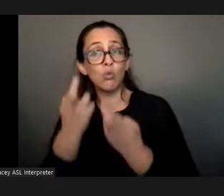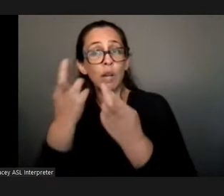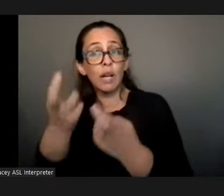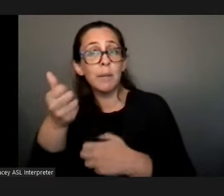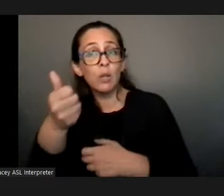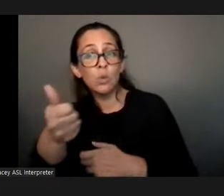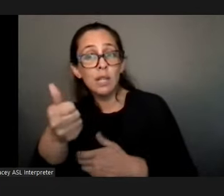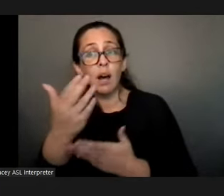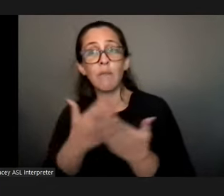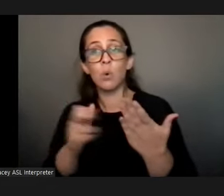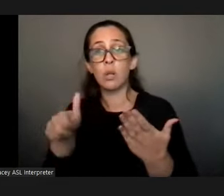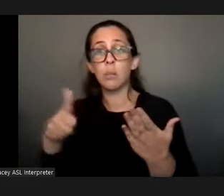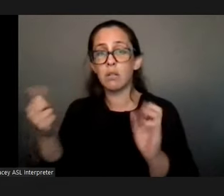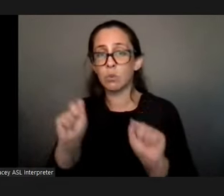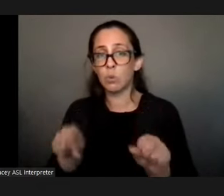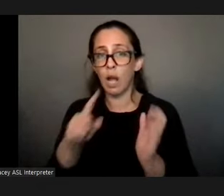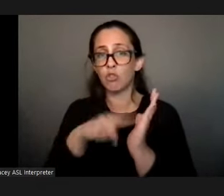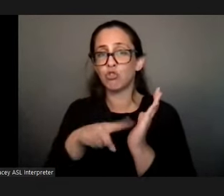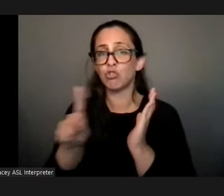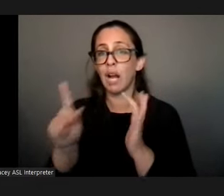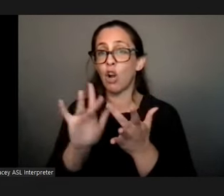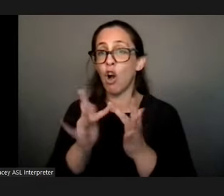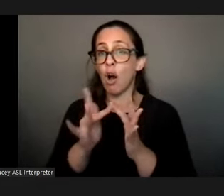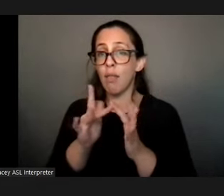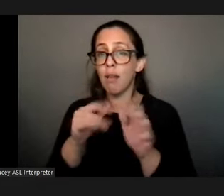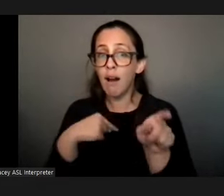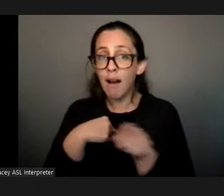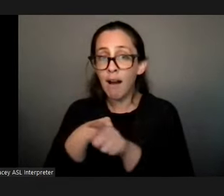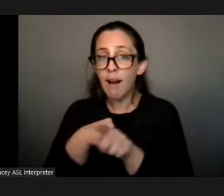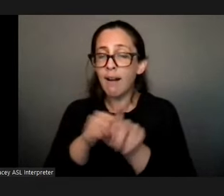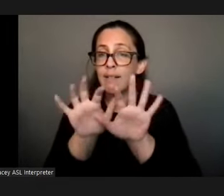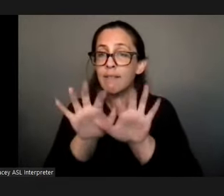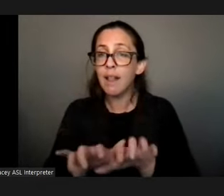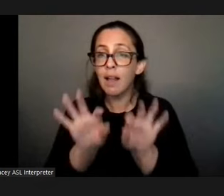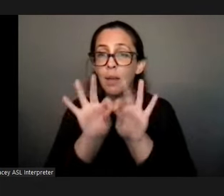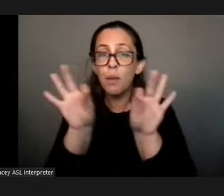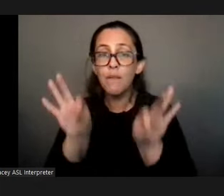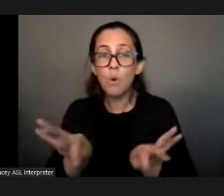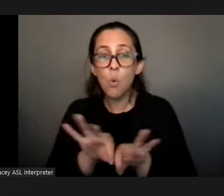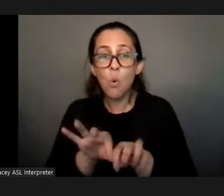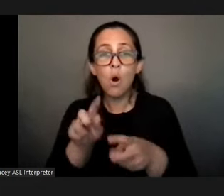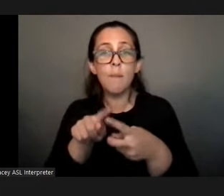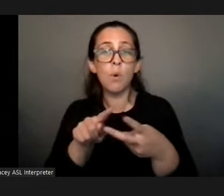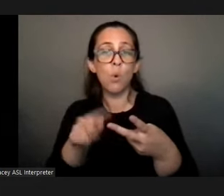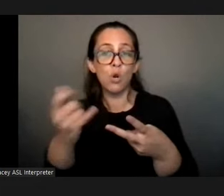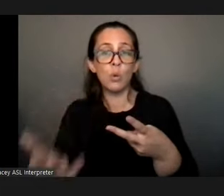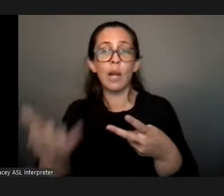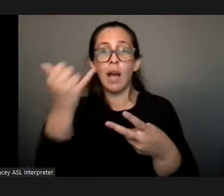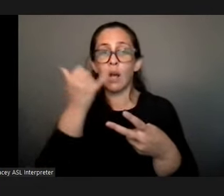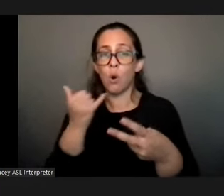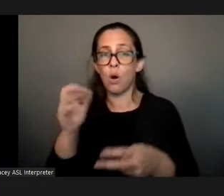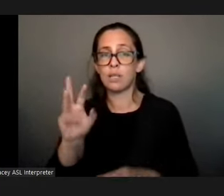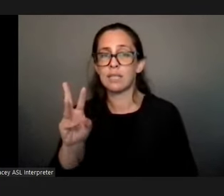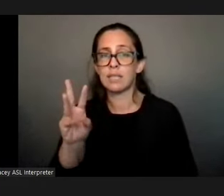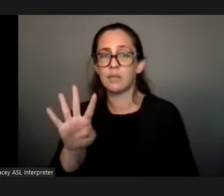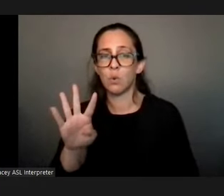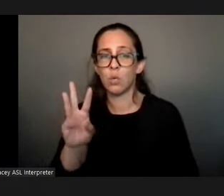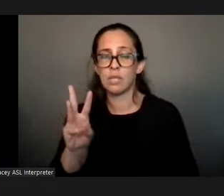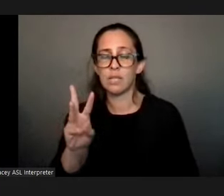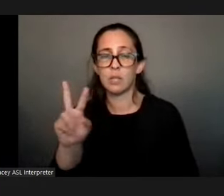may visit our website, or you may complete a form, or you can contact us by phone at